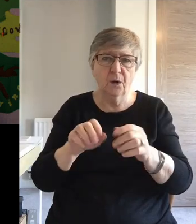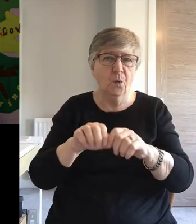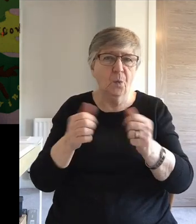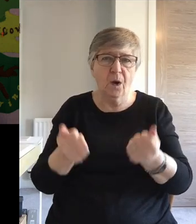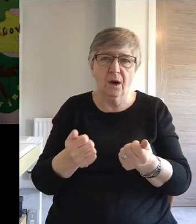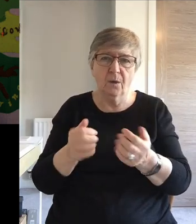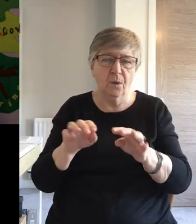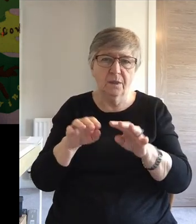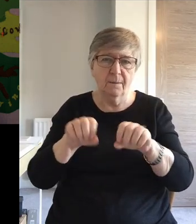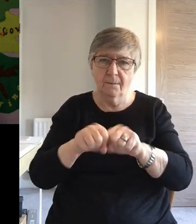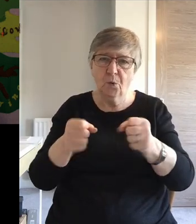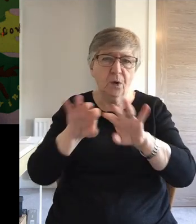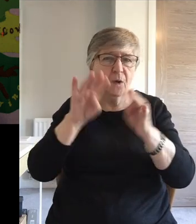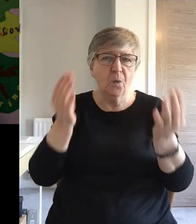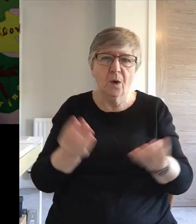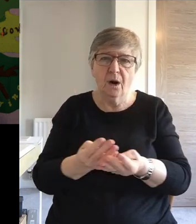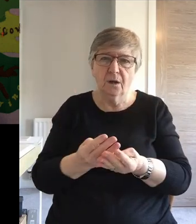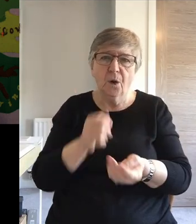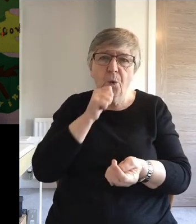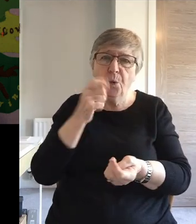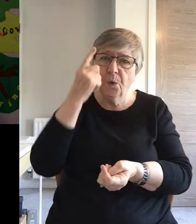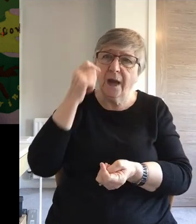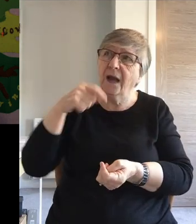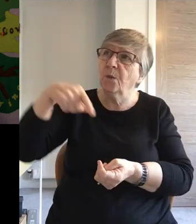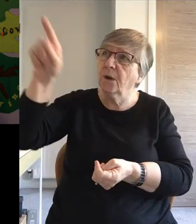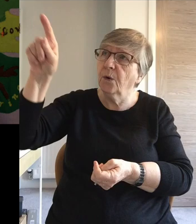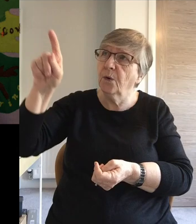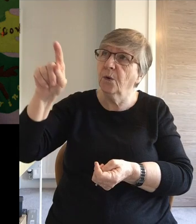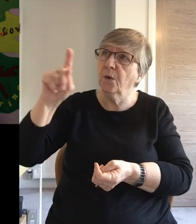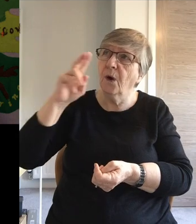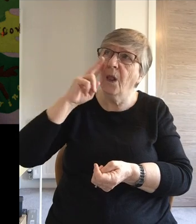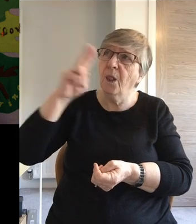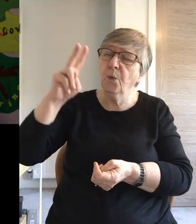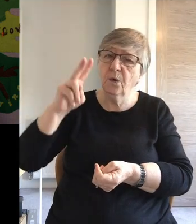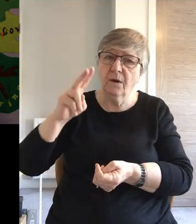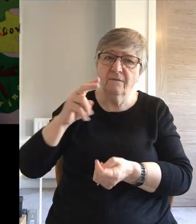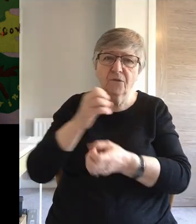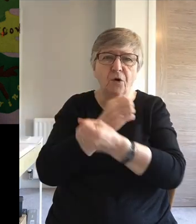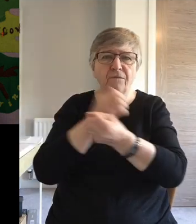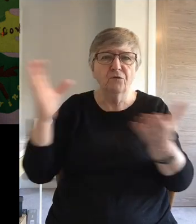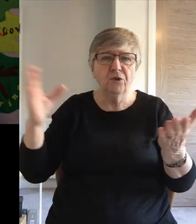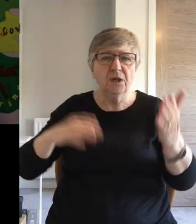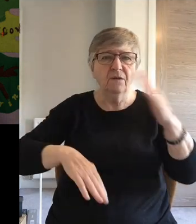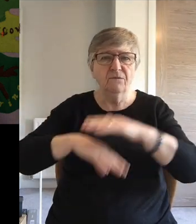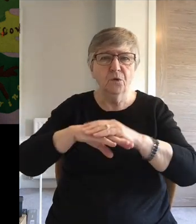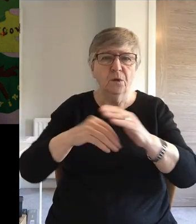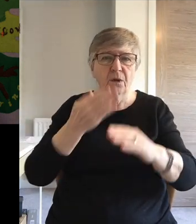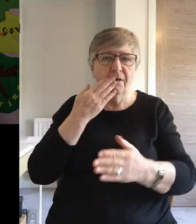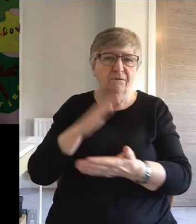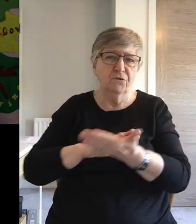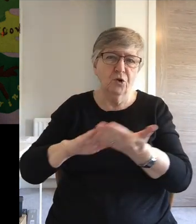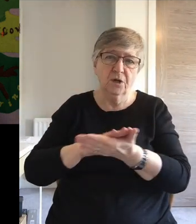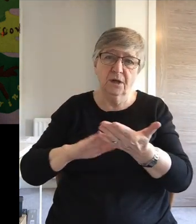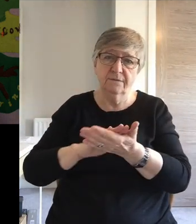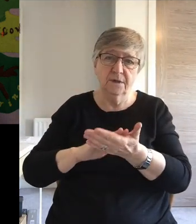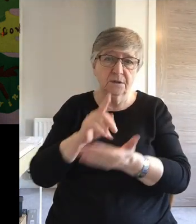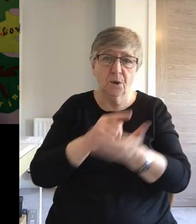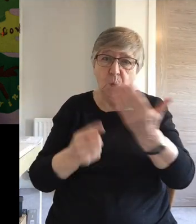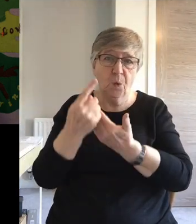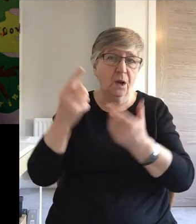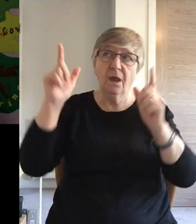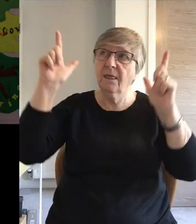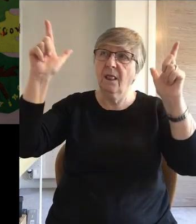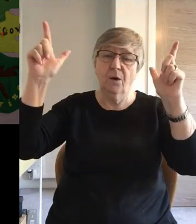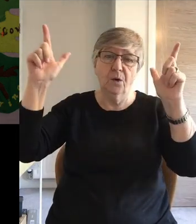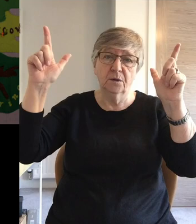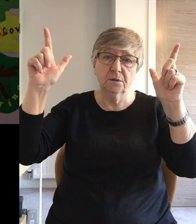up, who can we go to that can give us free and full forgiveness except the Lord?